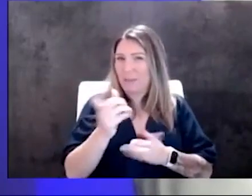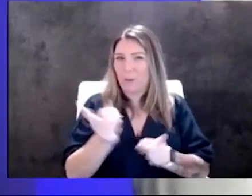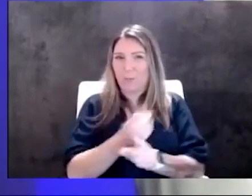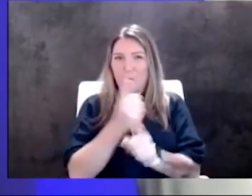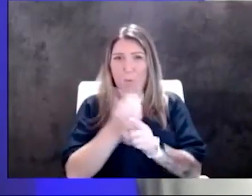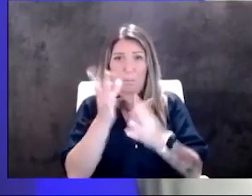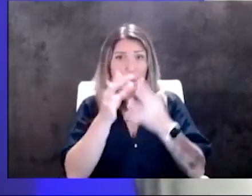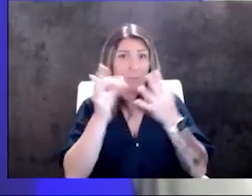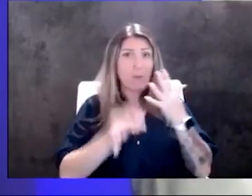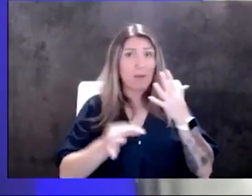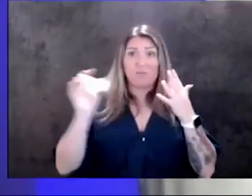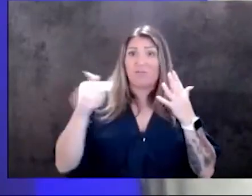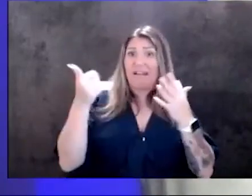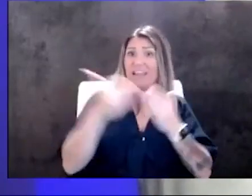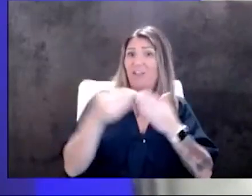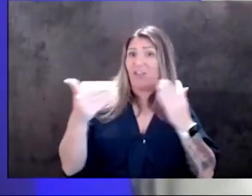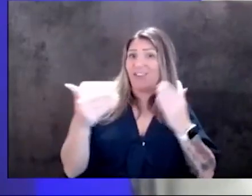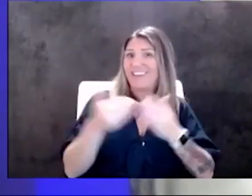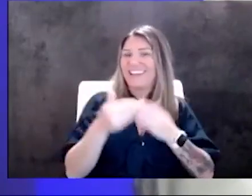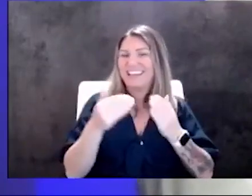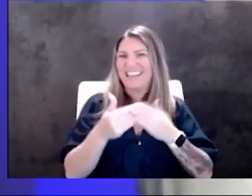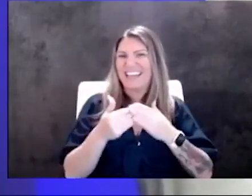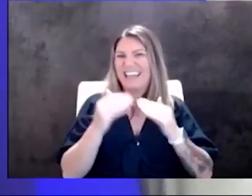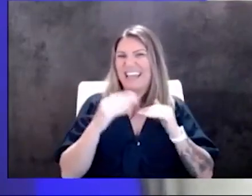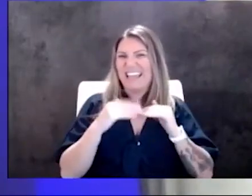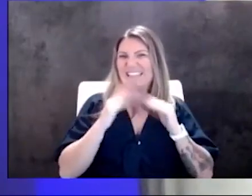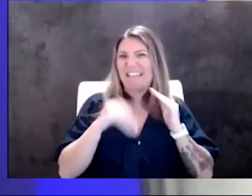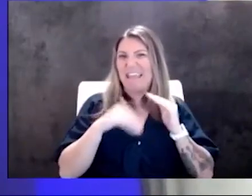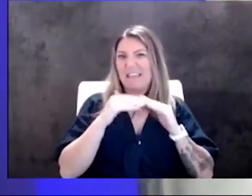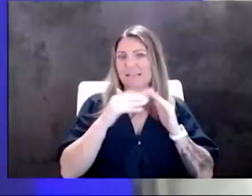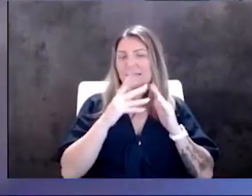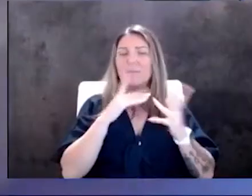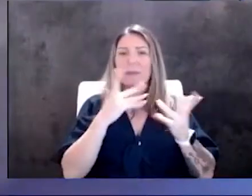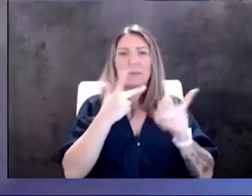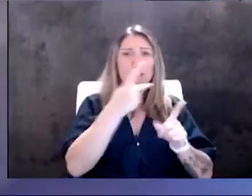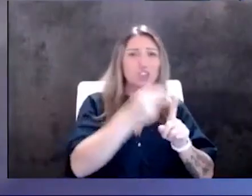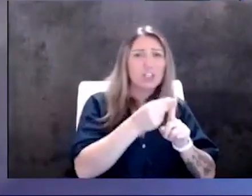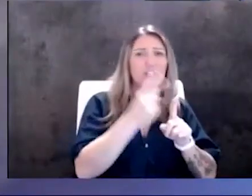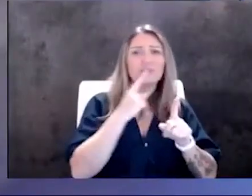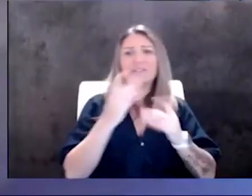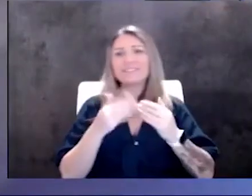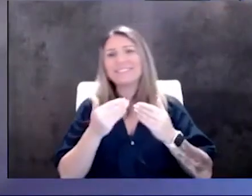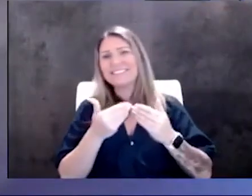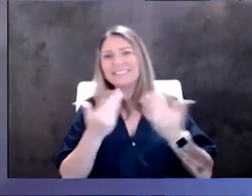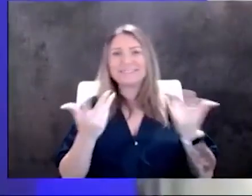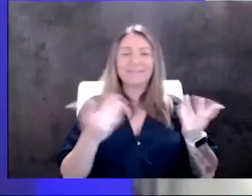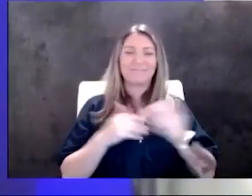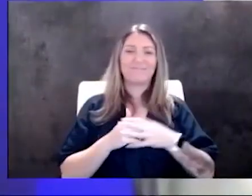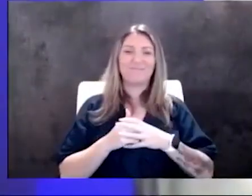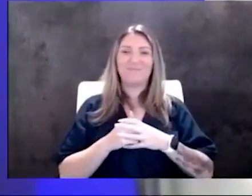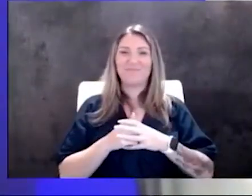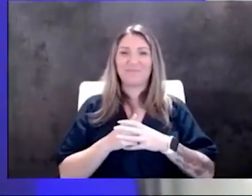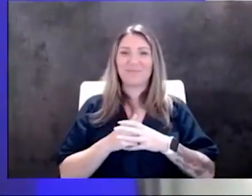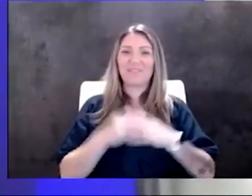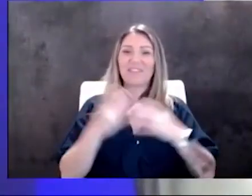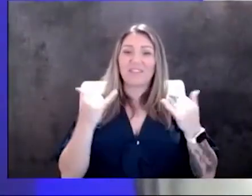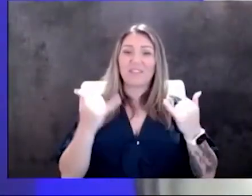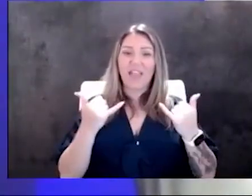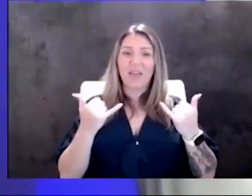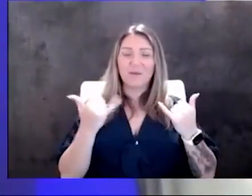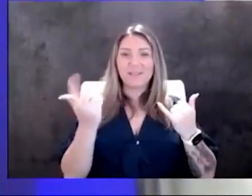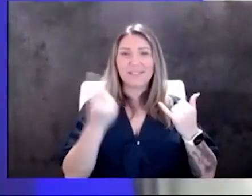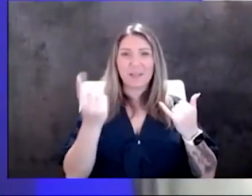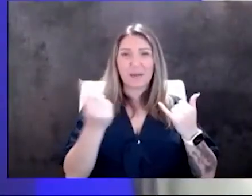has a little less of a fiddle factor. Yeah. Injections, Fiddle nerve blocks, factor, I like the fiddle ablations. factor, it's good. Now, if someone is, and I've been